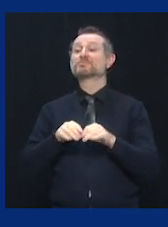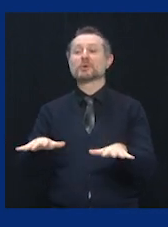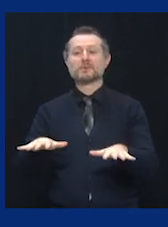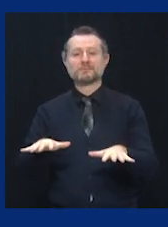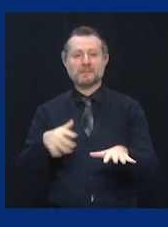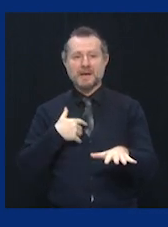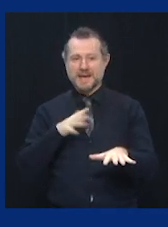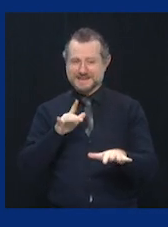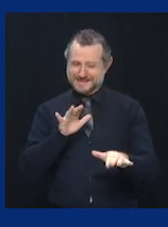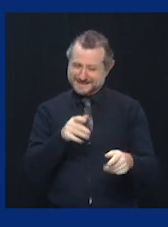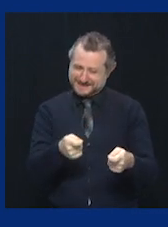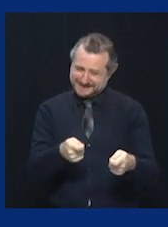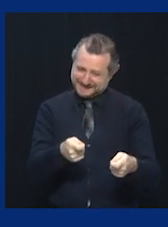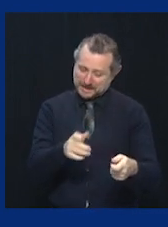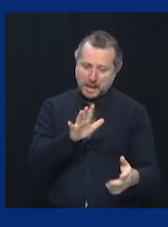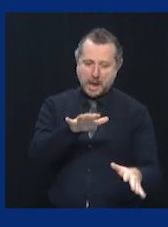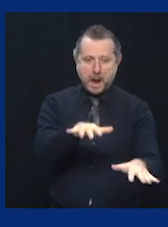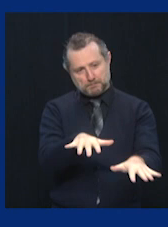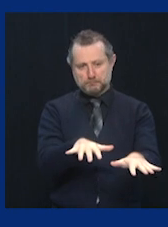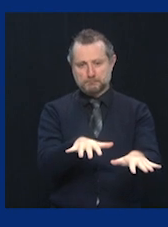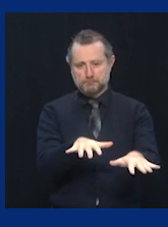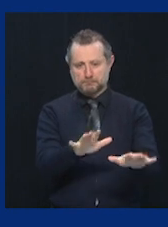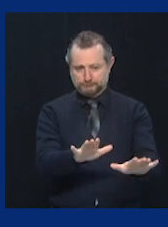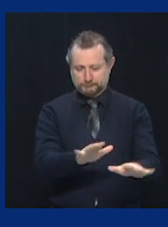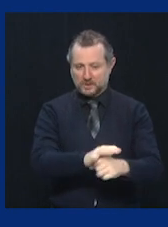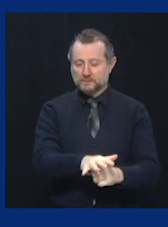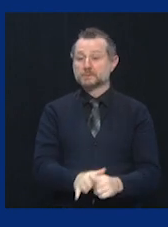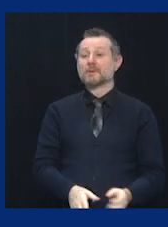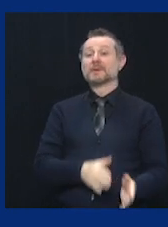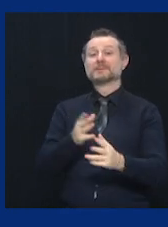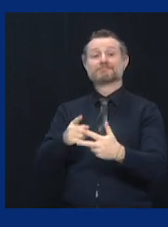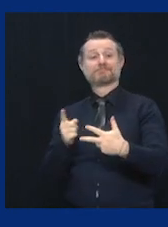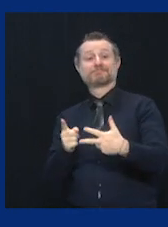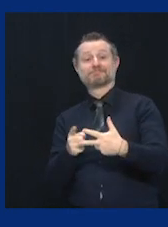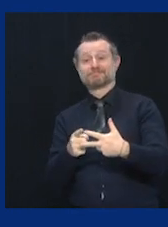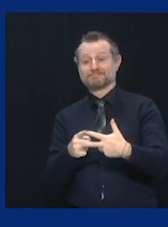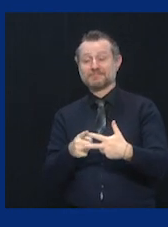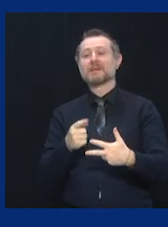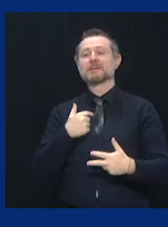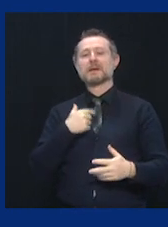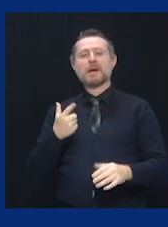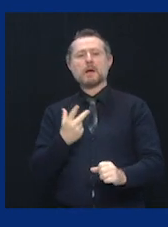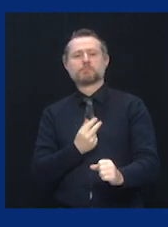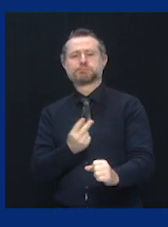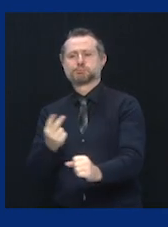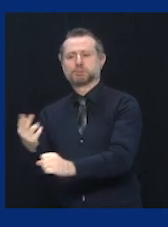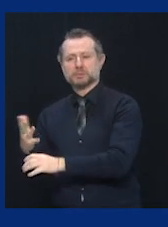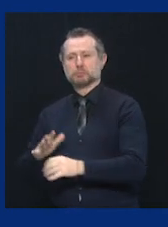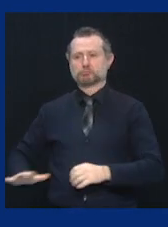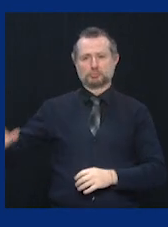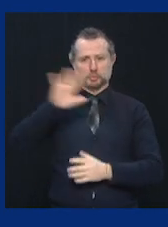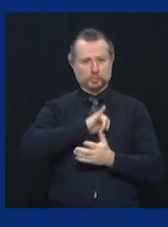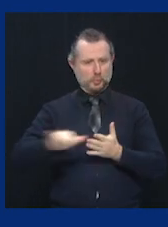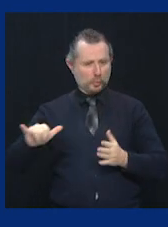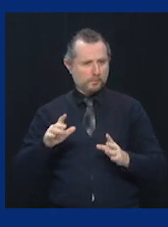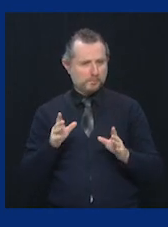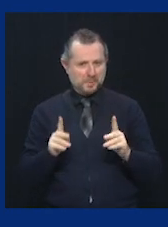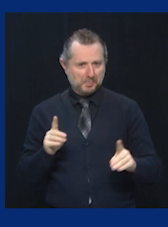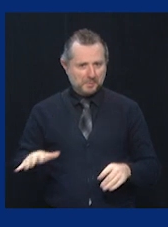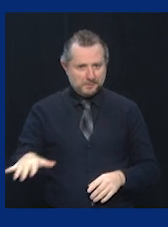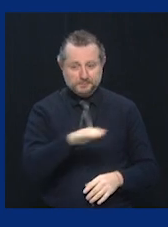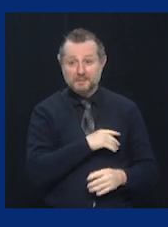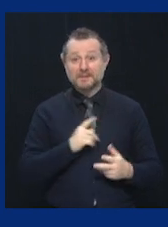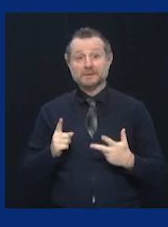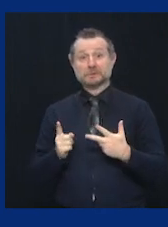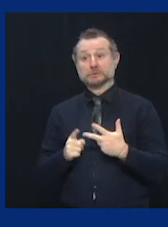That's obviously the national priority. Second, vaccinate New Yorkers. And third, get on